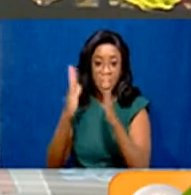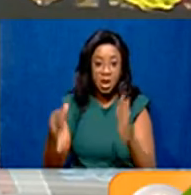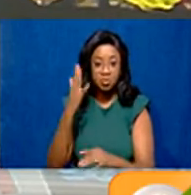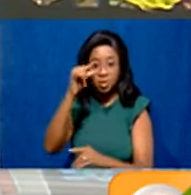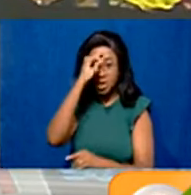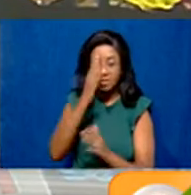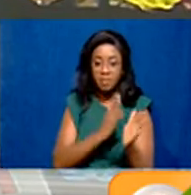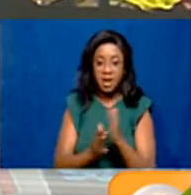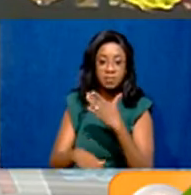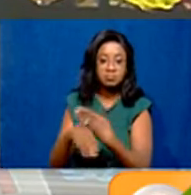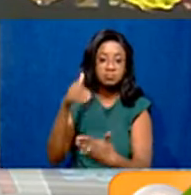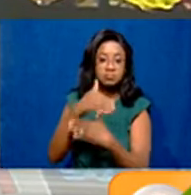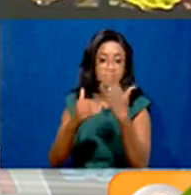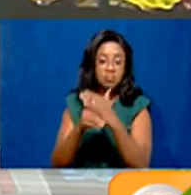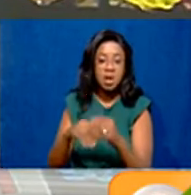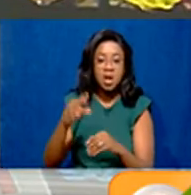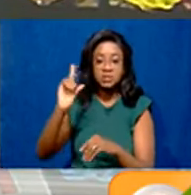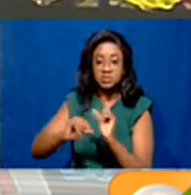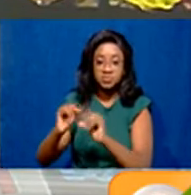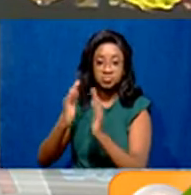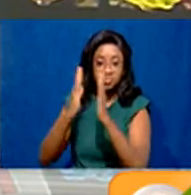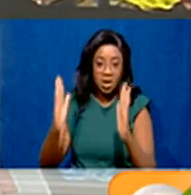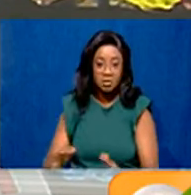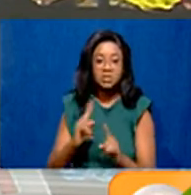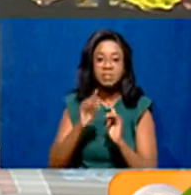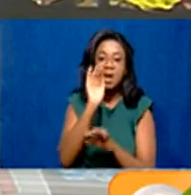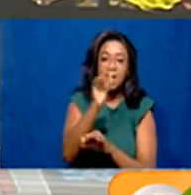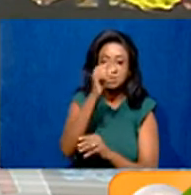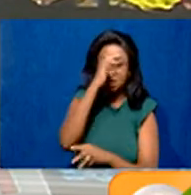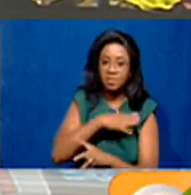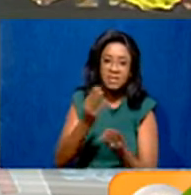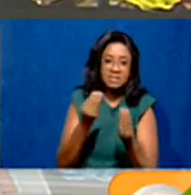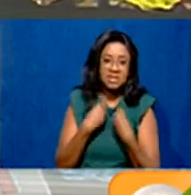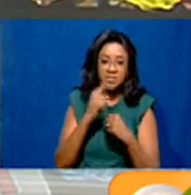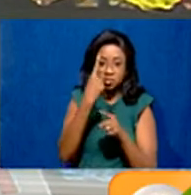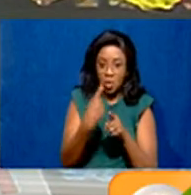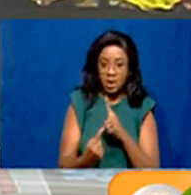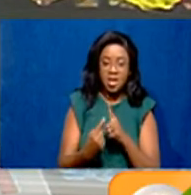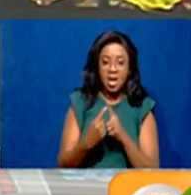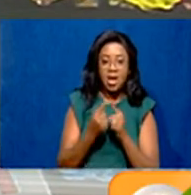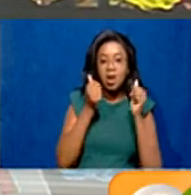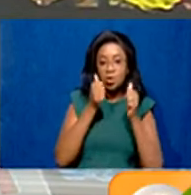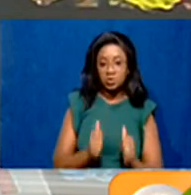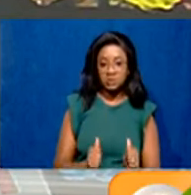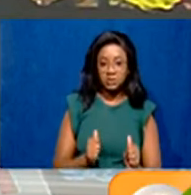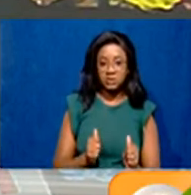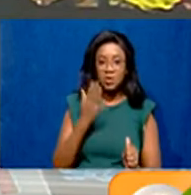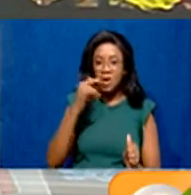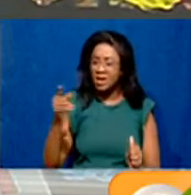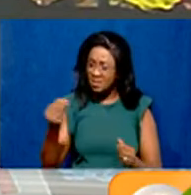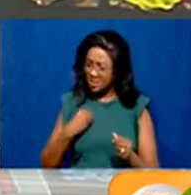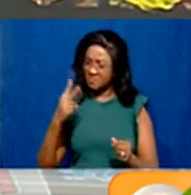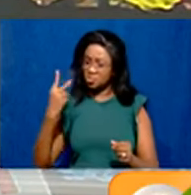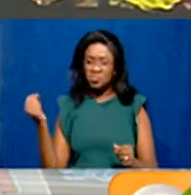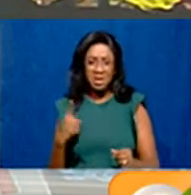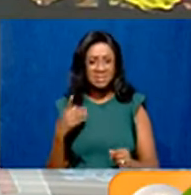way for the affordable housing program want the state to give them a one-year vacation notice instead of